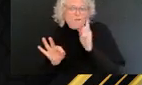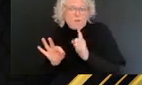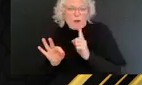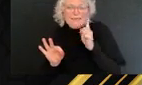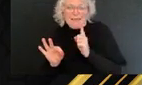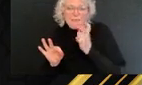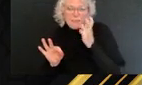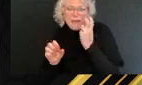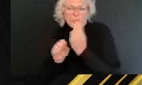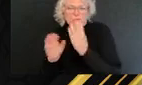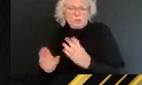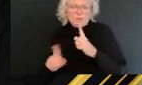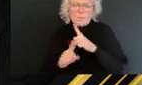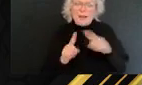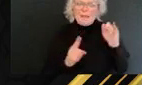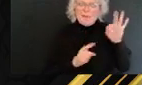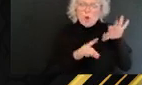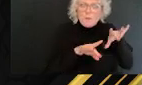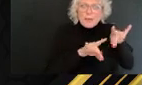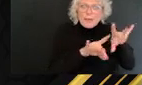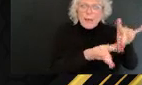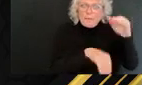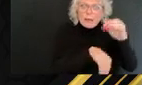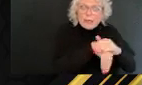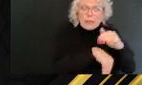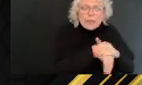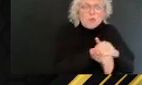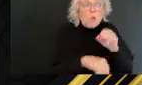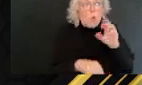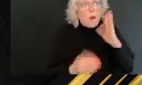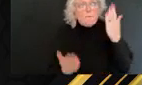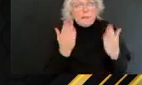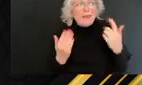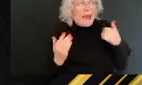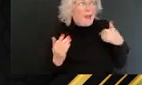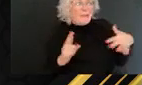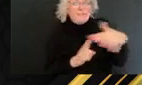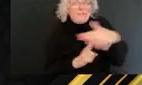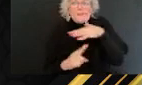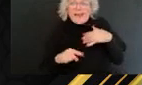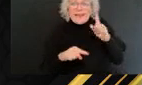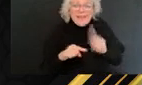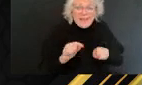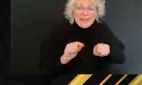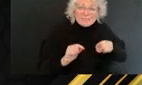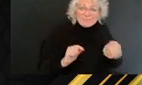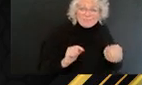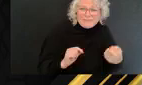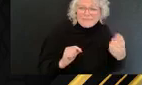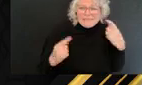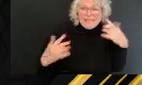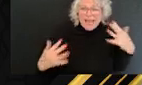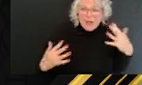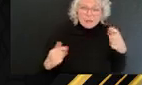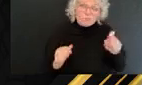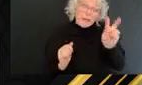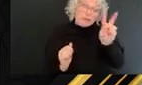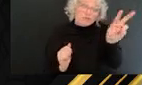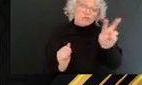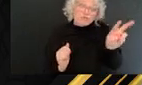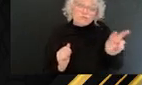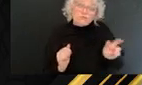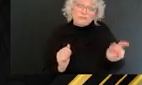users, but can benefit English language learners and users who may be in an environment where they can't turn on their sound.